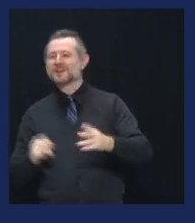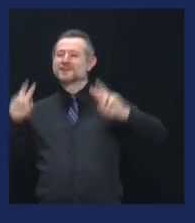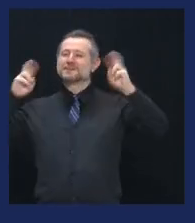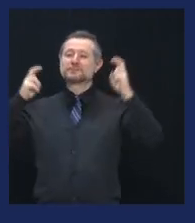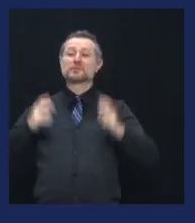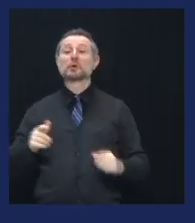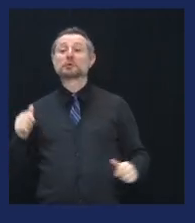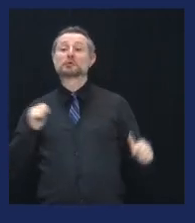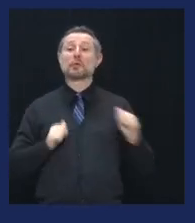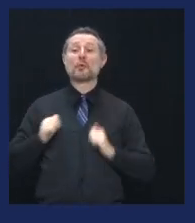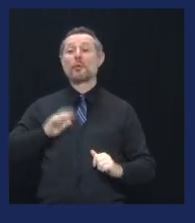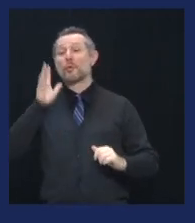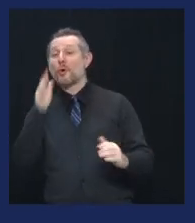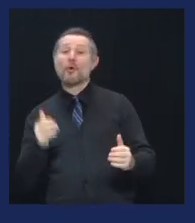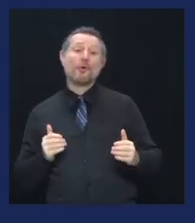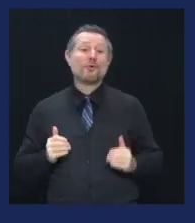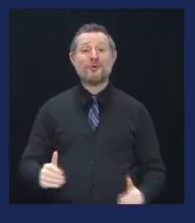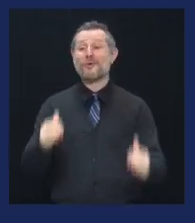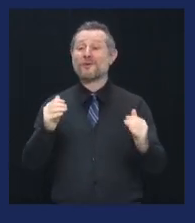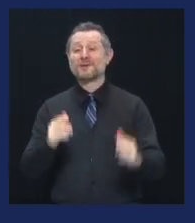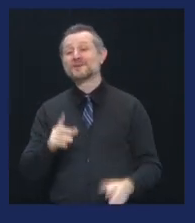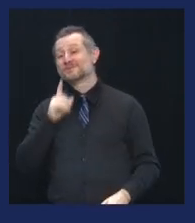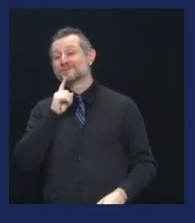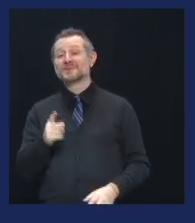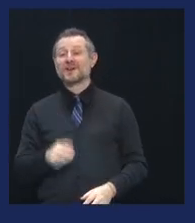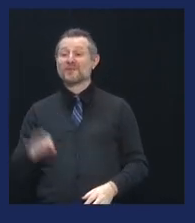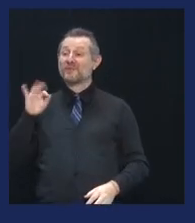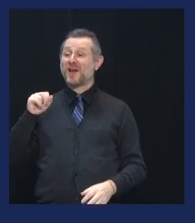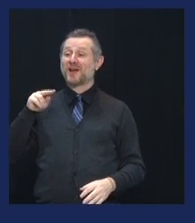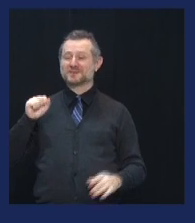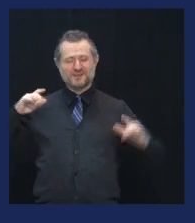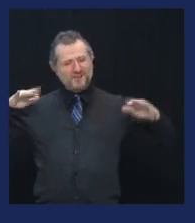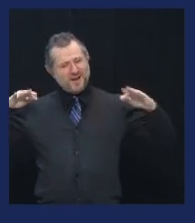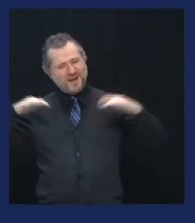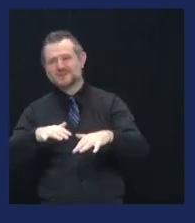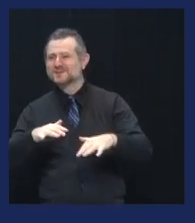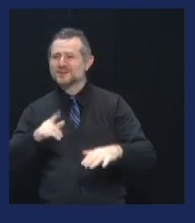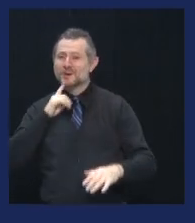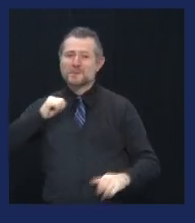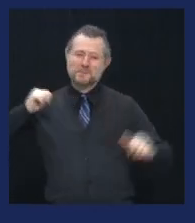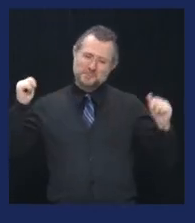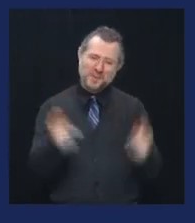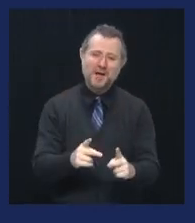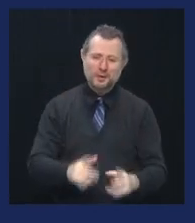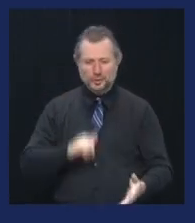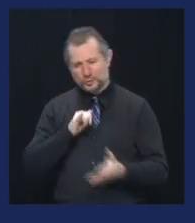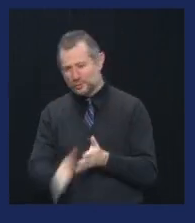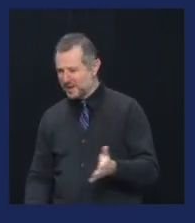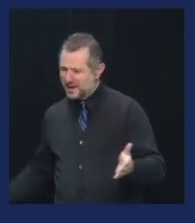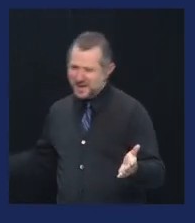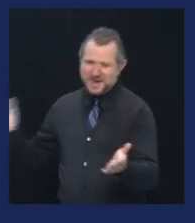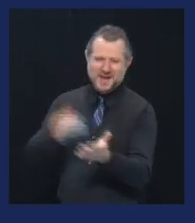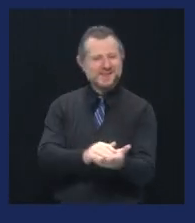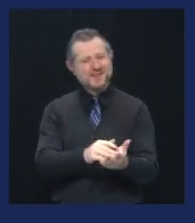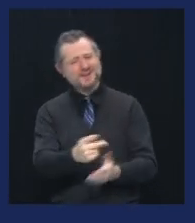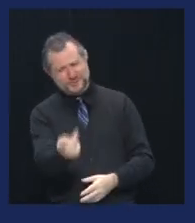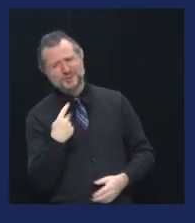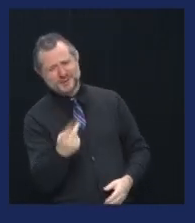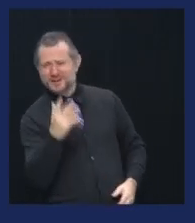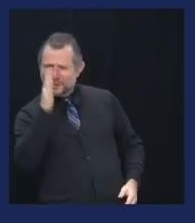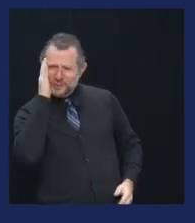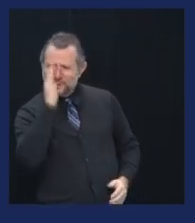the fans will be back, and New York will be New York again. We will go to performances, and we will